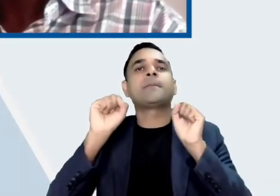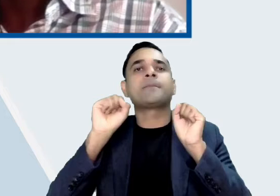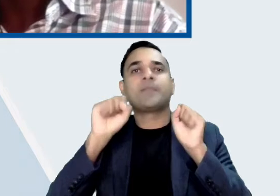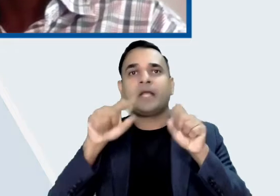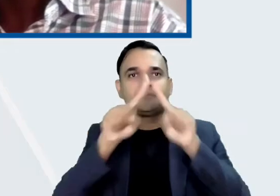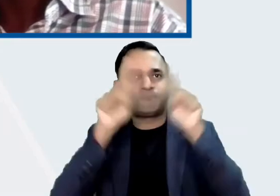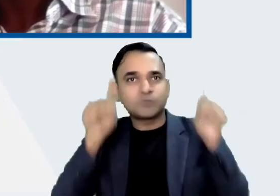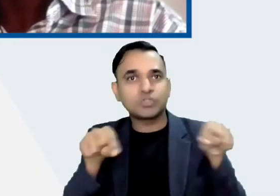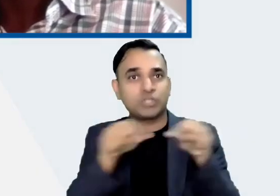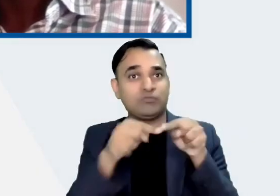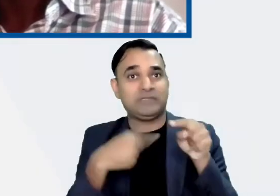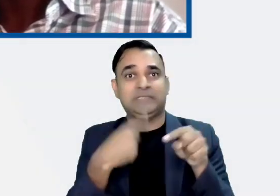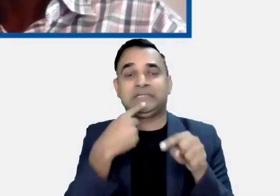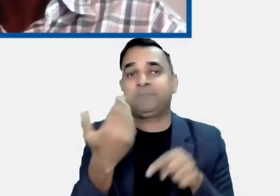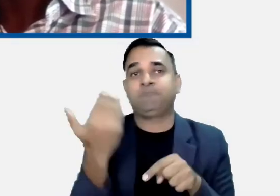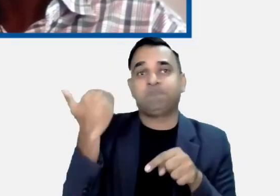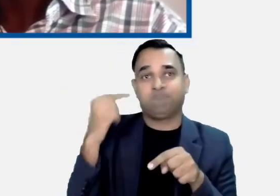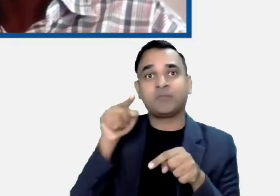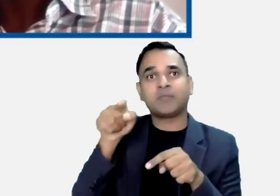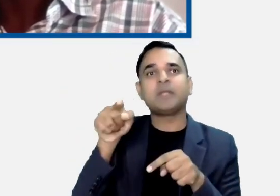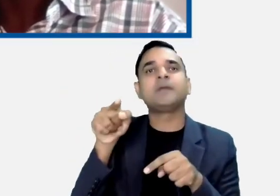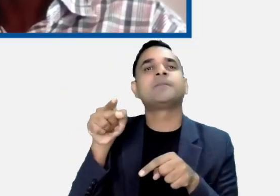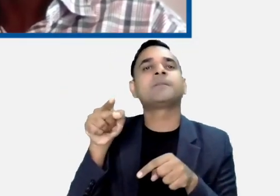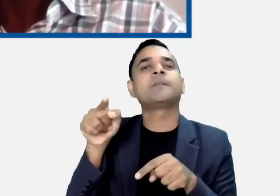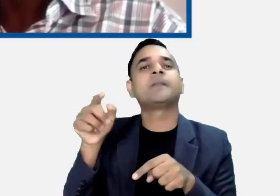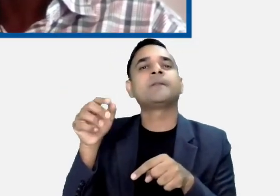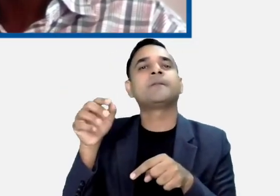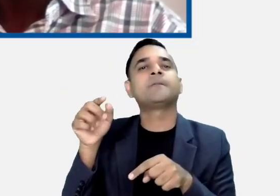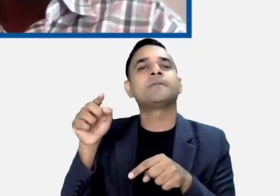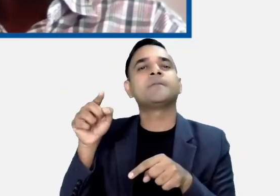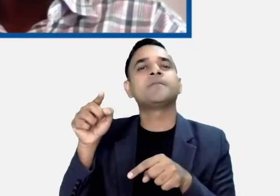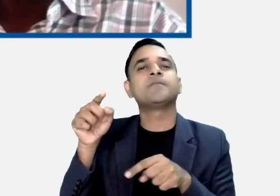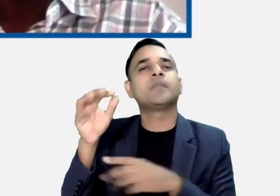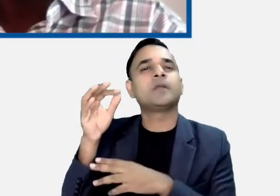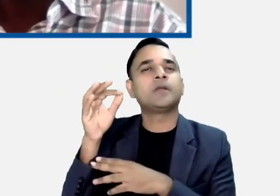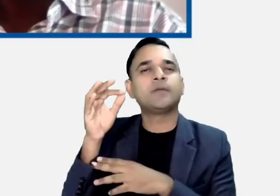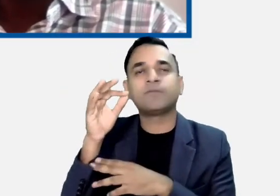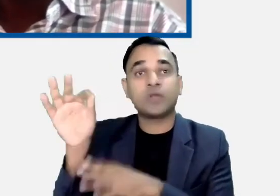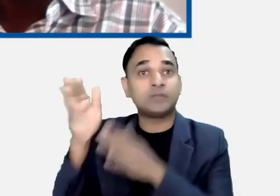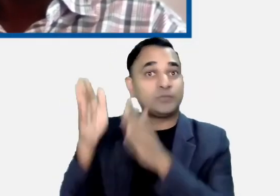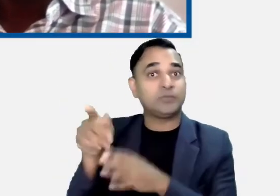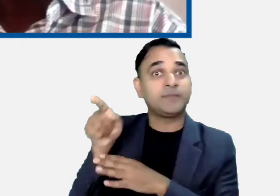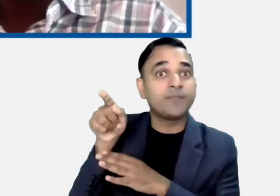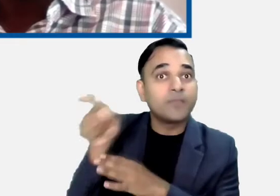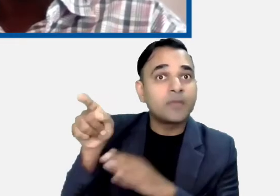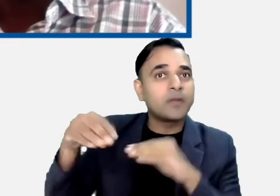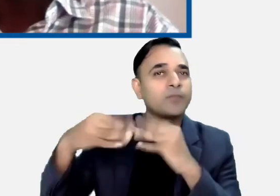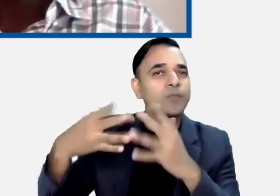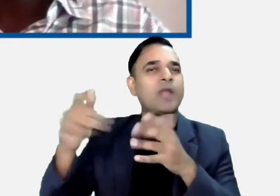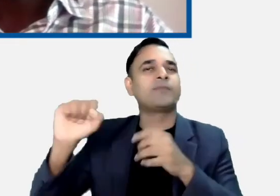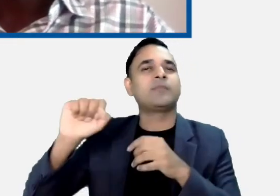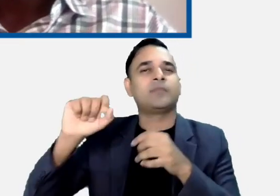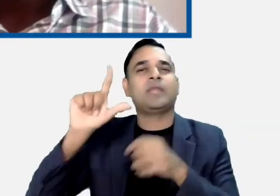on the chat box, so you'll be able to access it and follow it in the French version if you prefer to do that. So let me hand